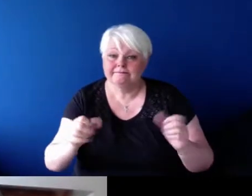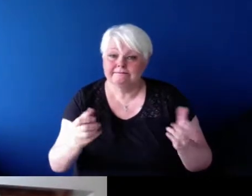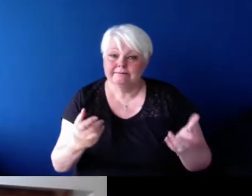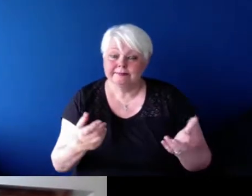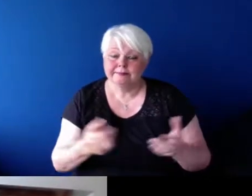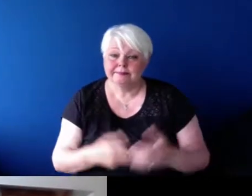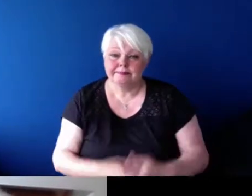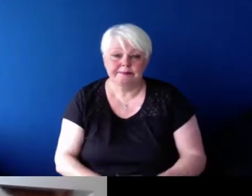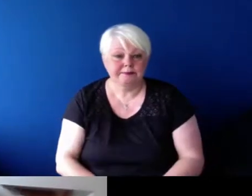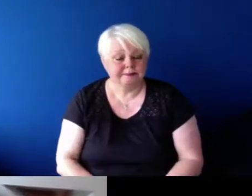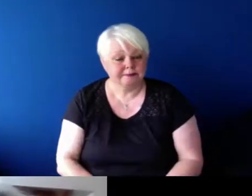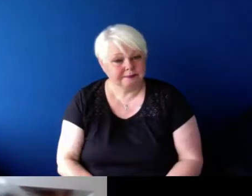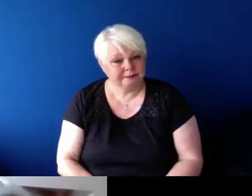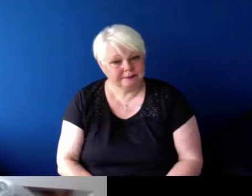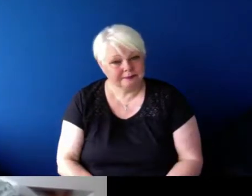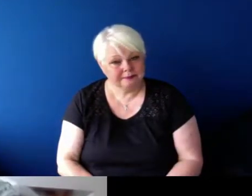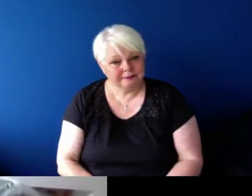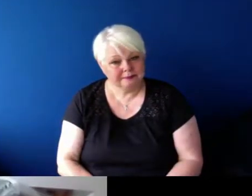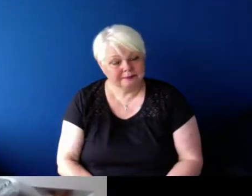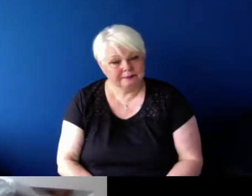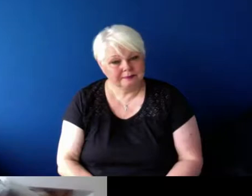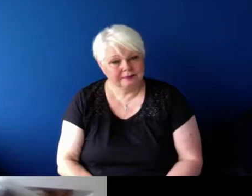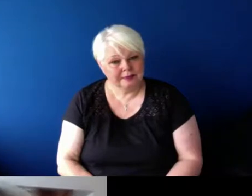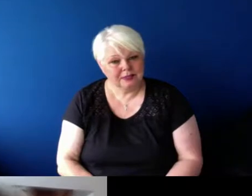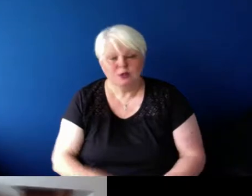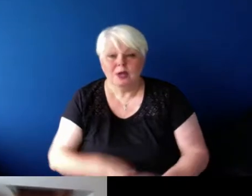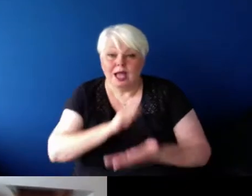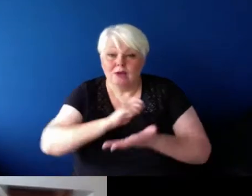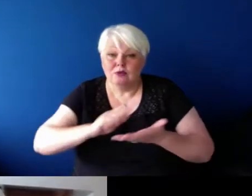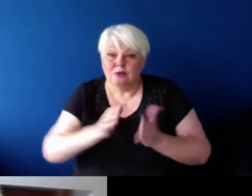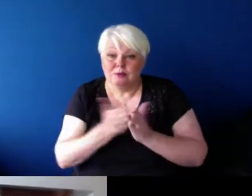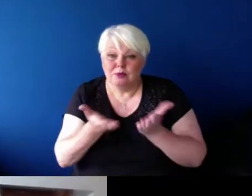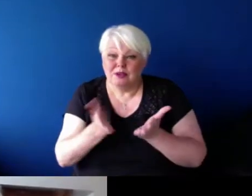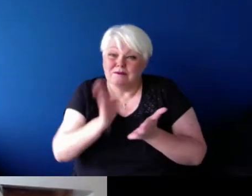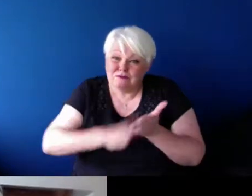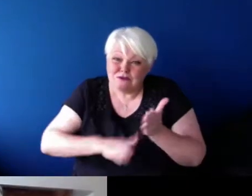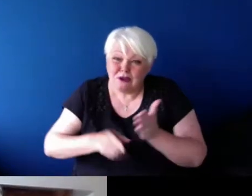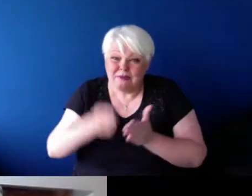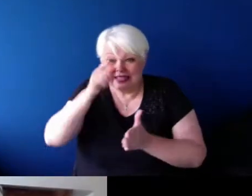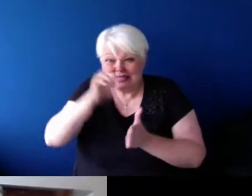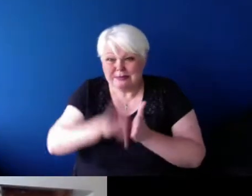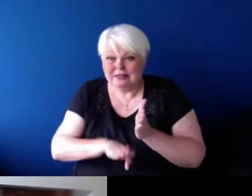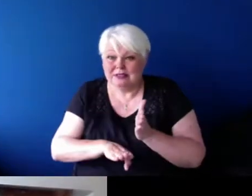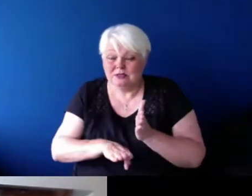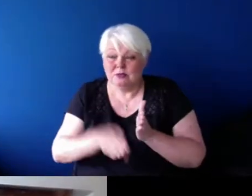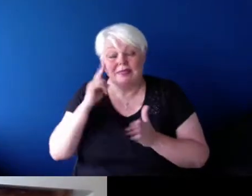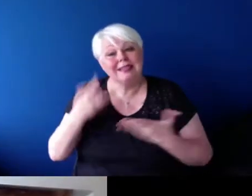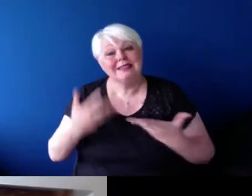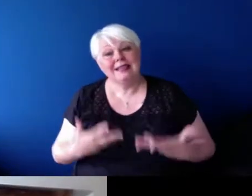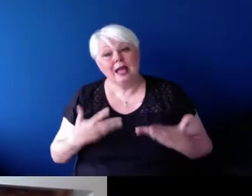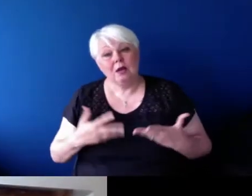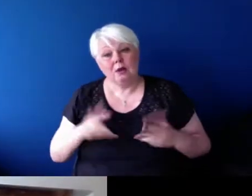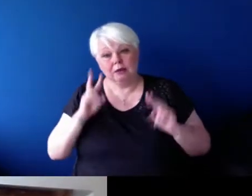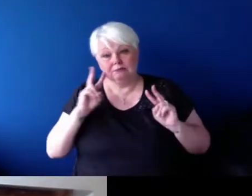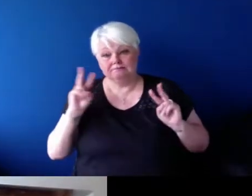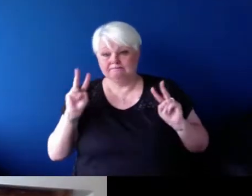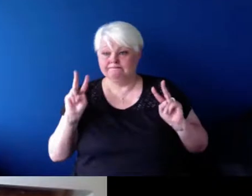And I think I kind of wrote the book out of that experience. I think now I can see it for the